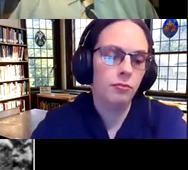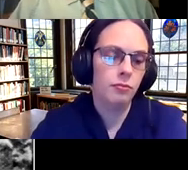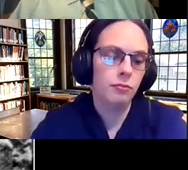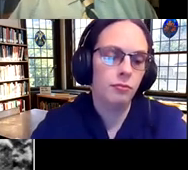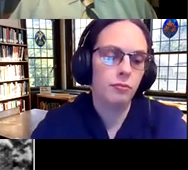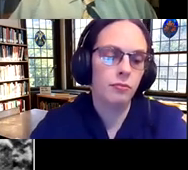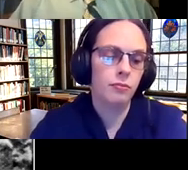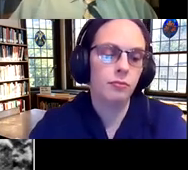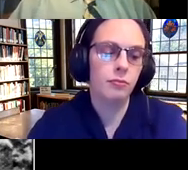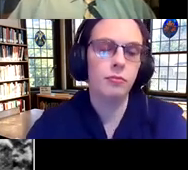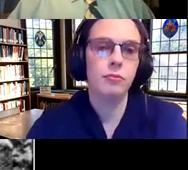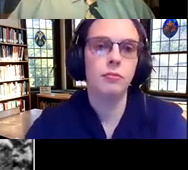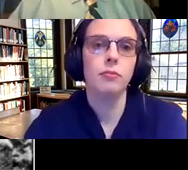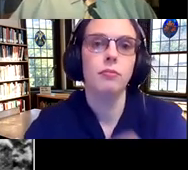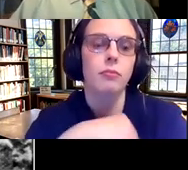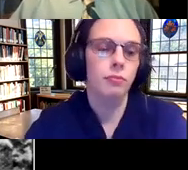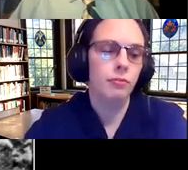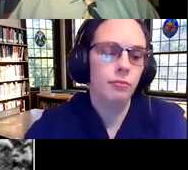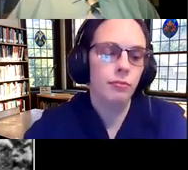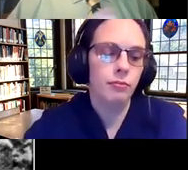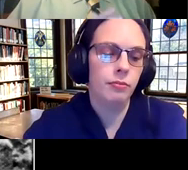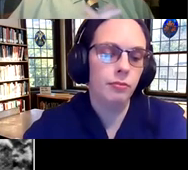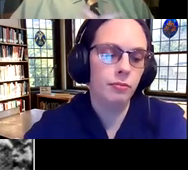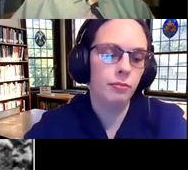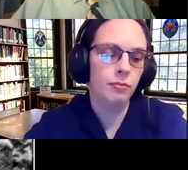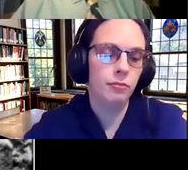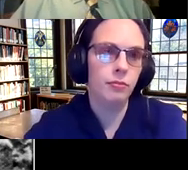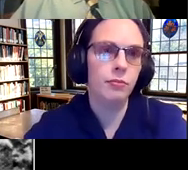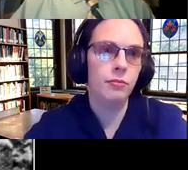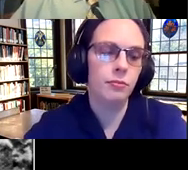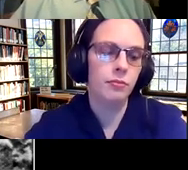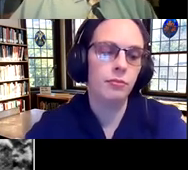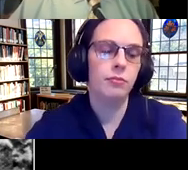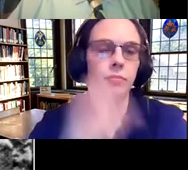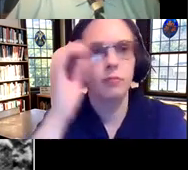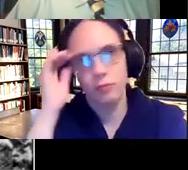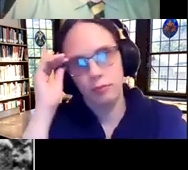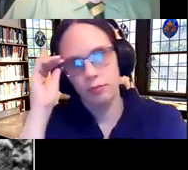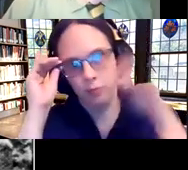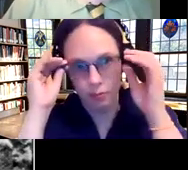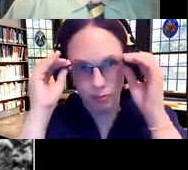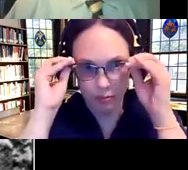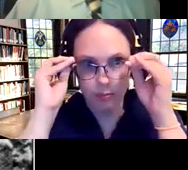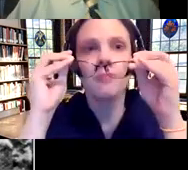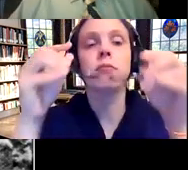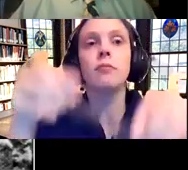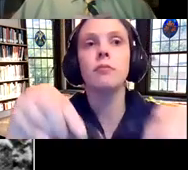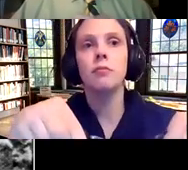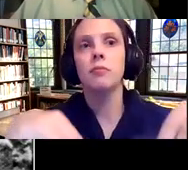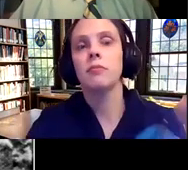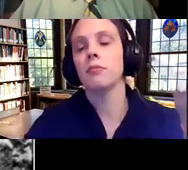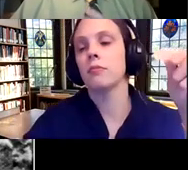started to flow when Brown became president. As you can see, it looked